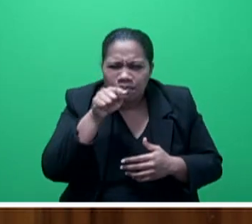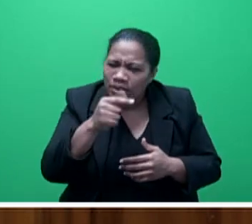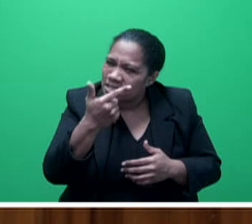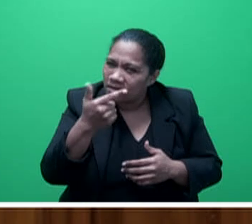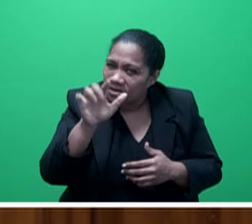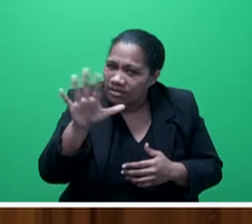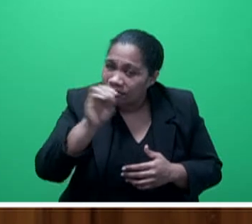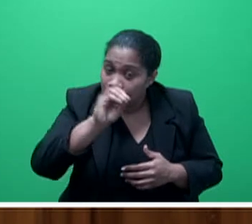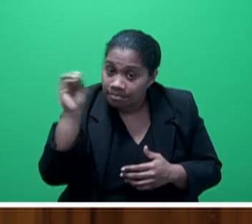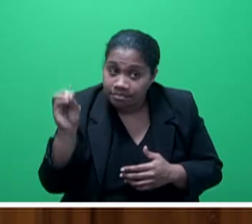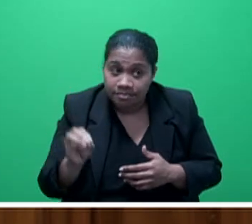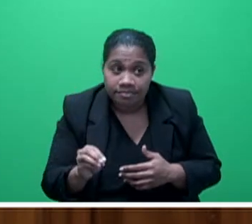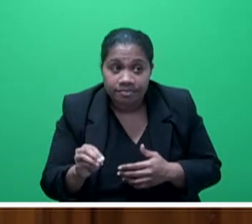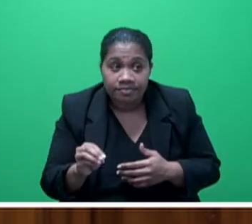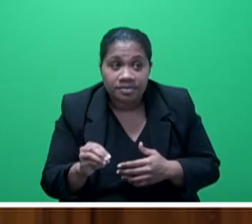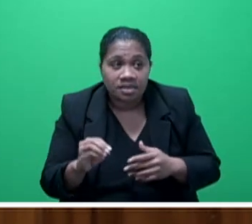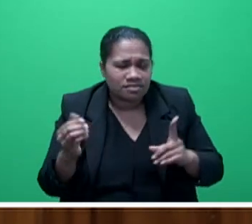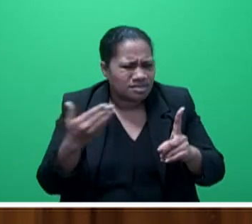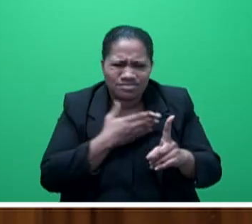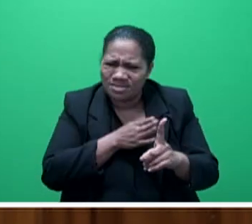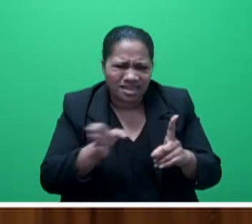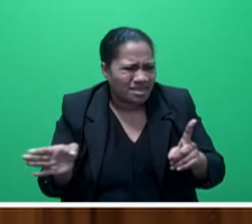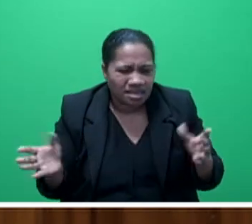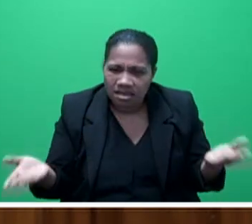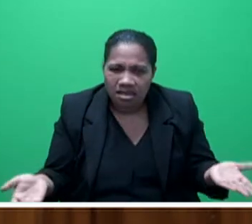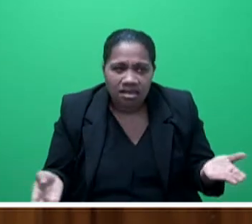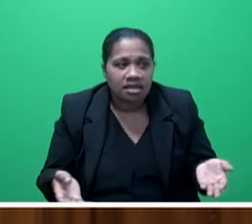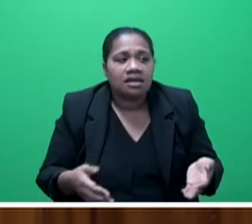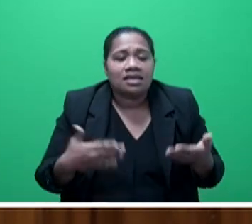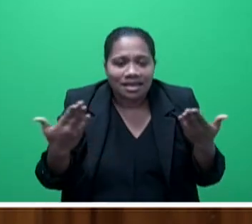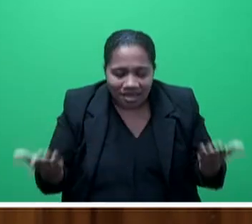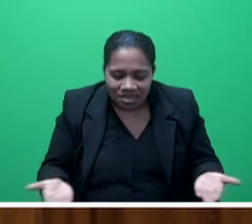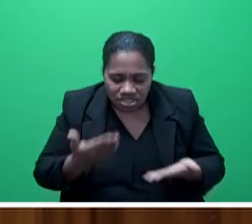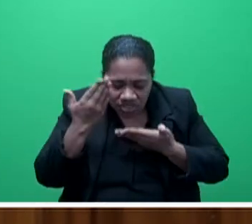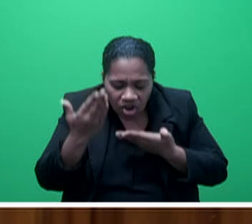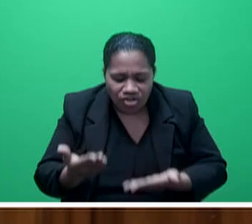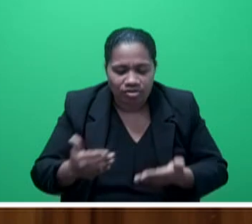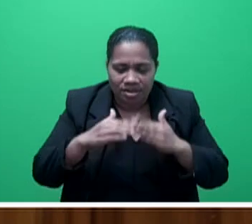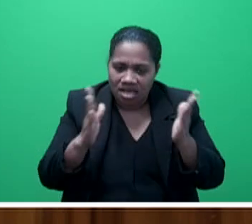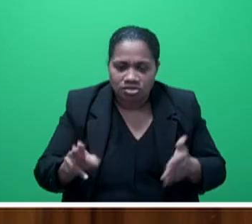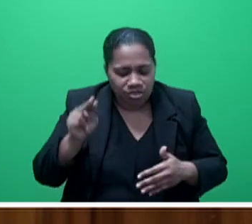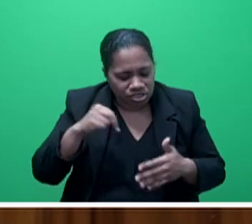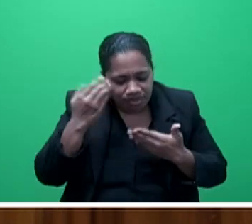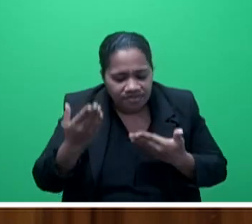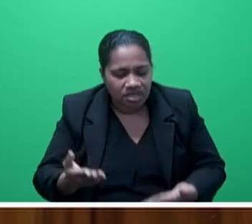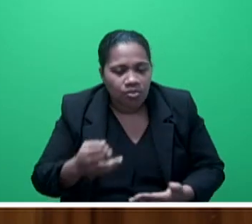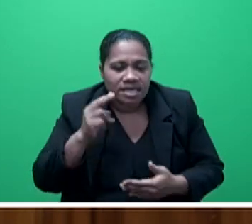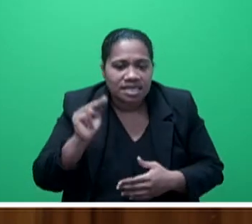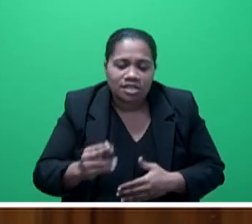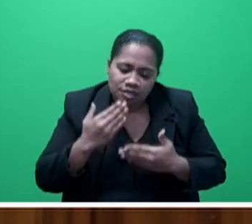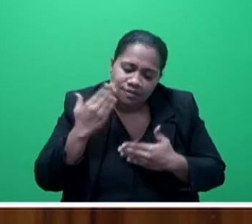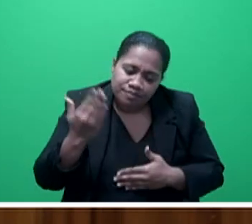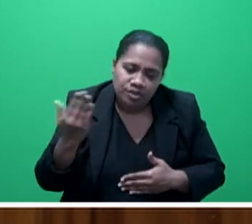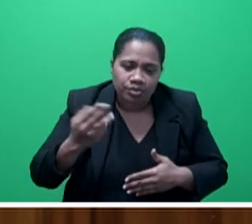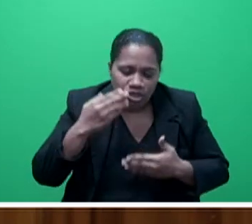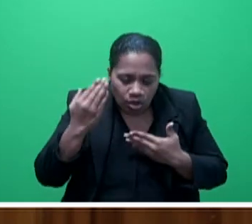0.75% is mischievous and is misleading. This is an honourable House. We need to be honourable, we need to speak with honour and speak the